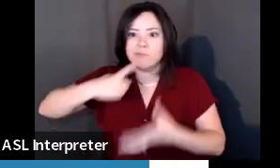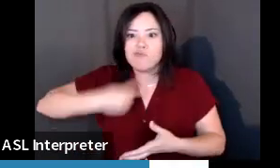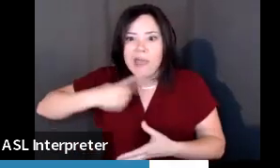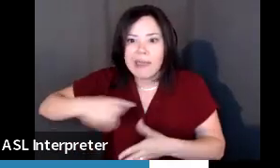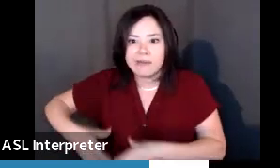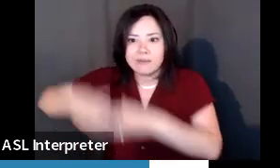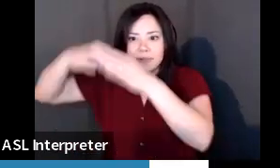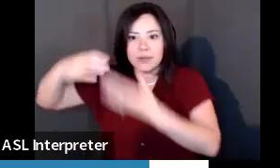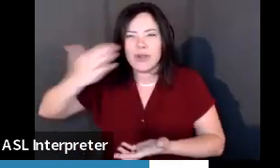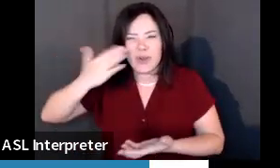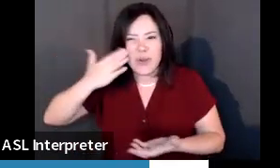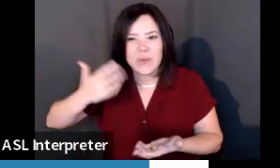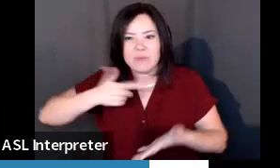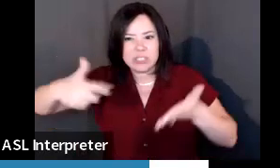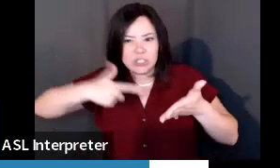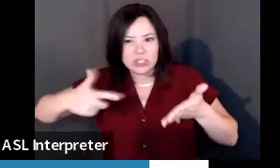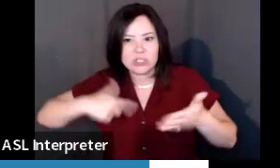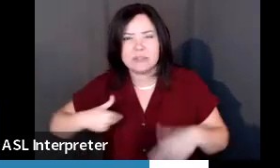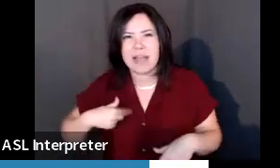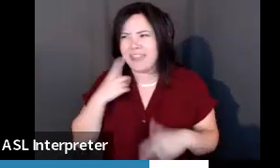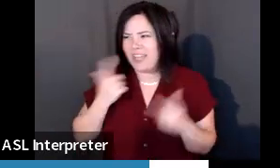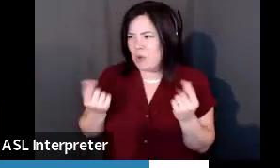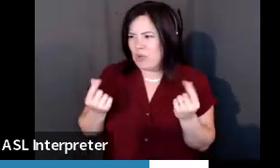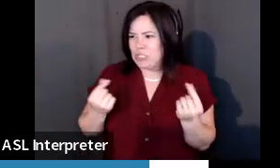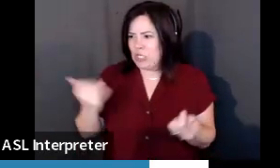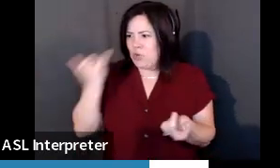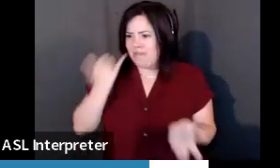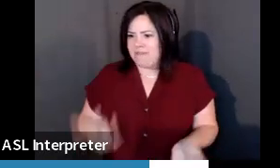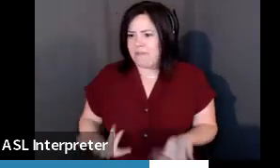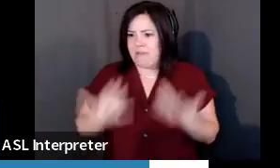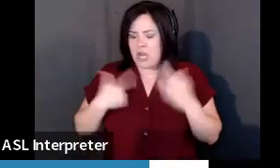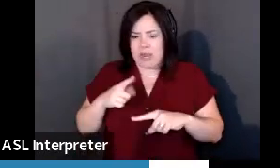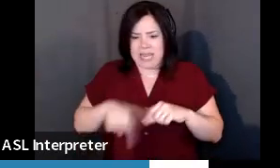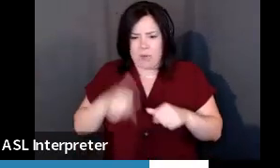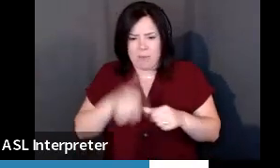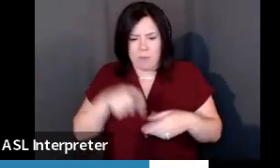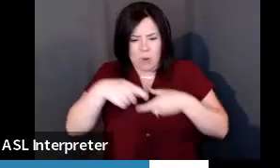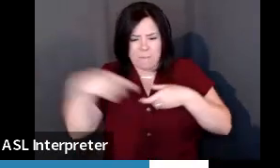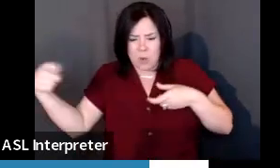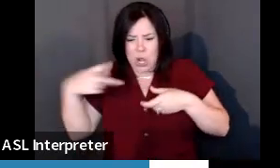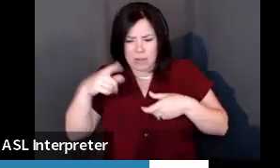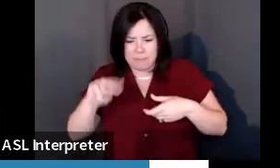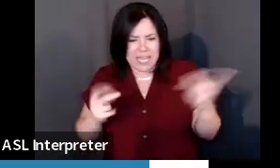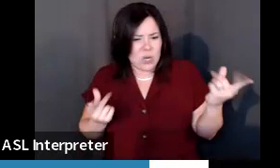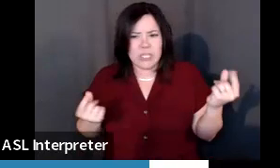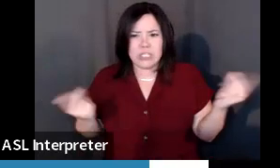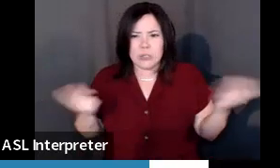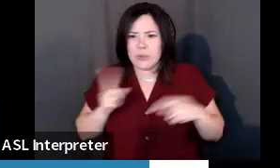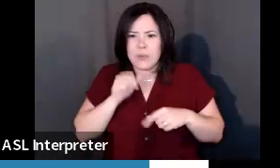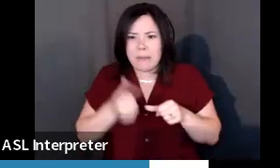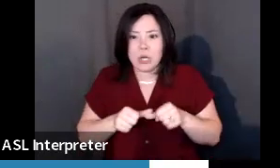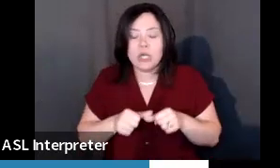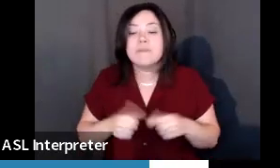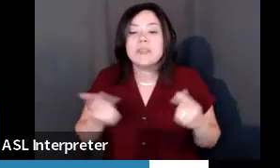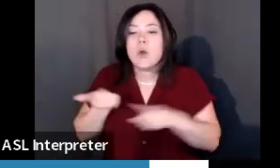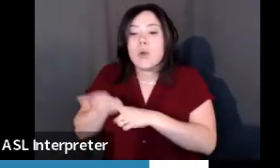I think about, what do you do if there's a fire? I can't remember. Do you pull the pin? Do you do this? So it's an